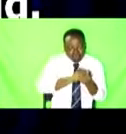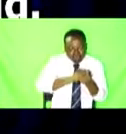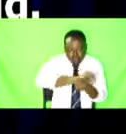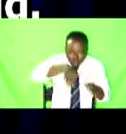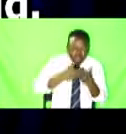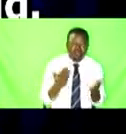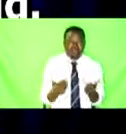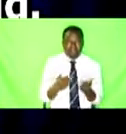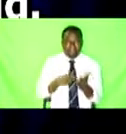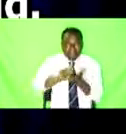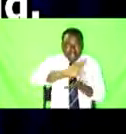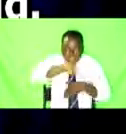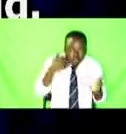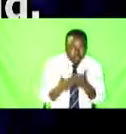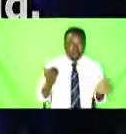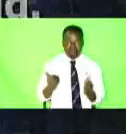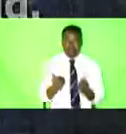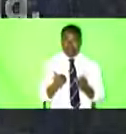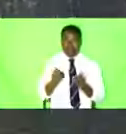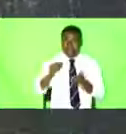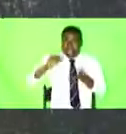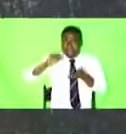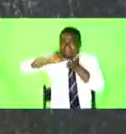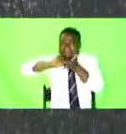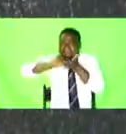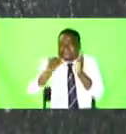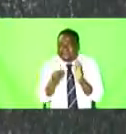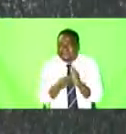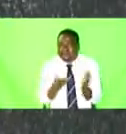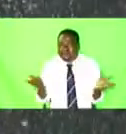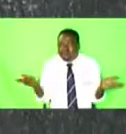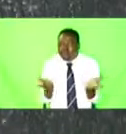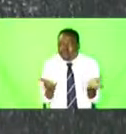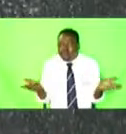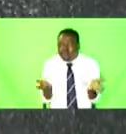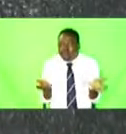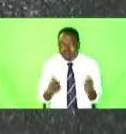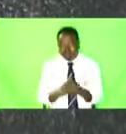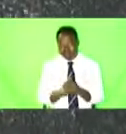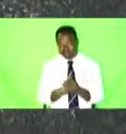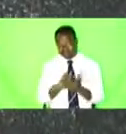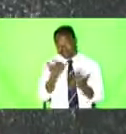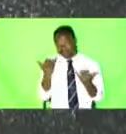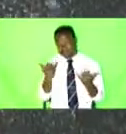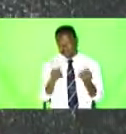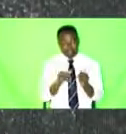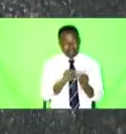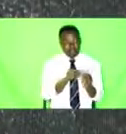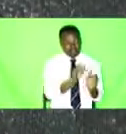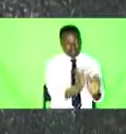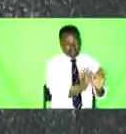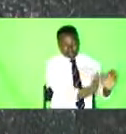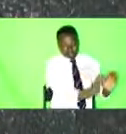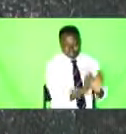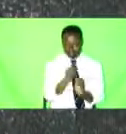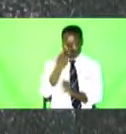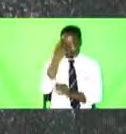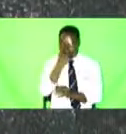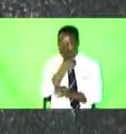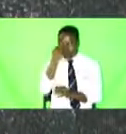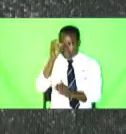whole world. What does this scripture really mean? Now let's go to Romans chapter 3,